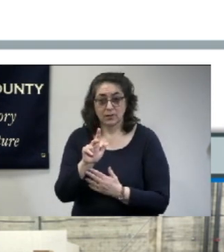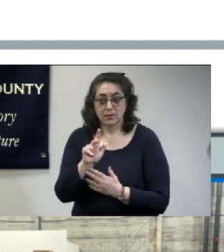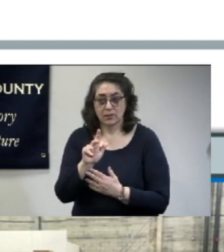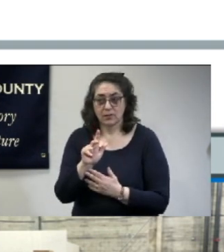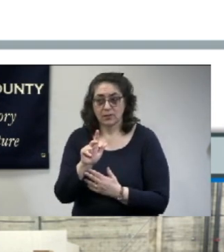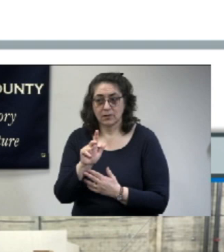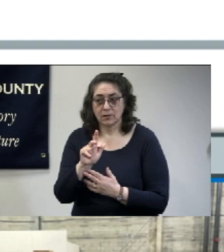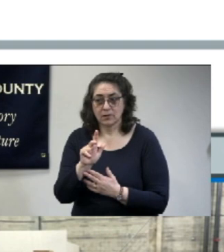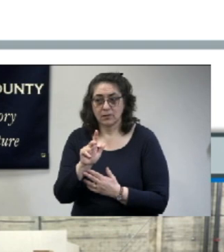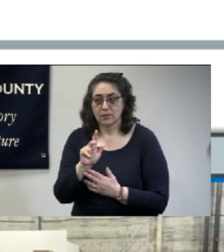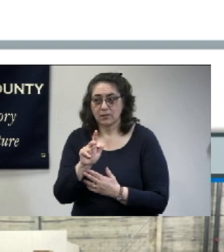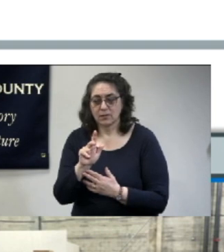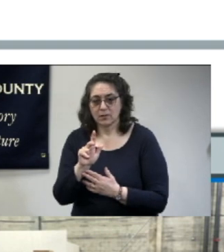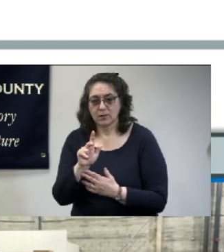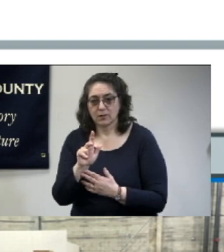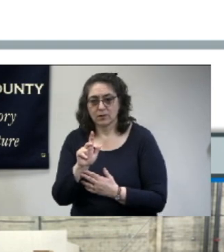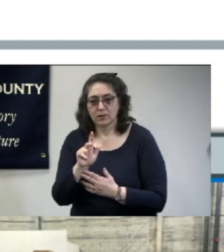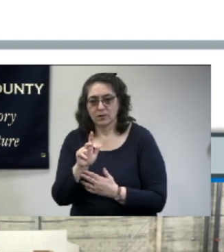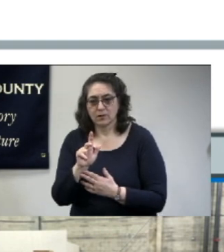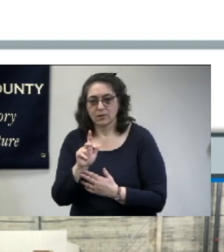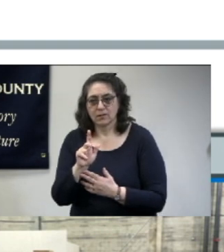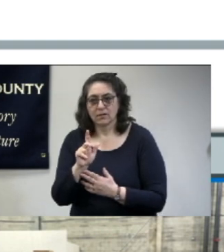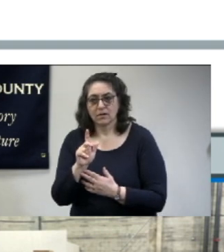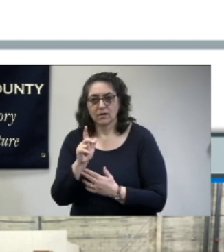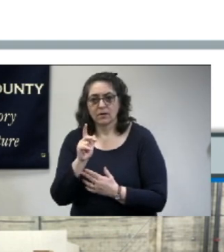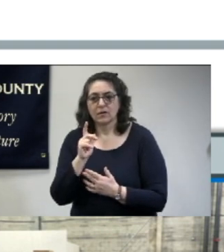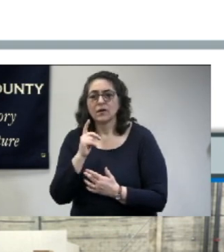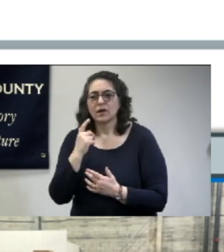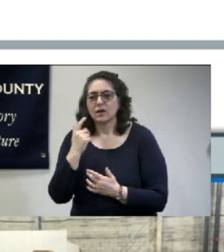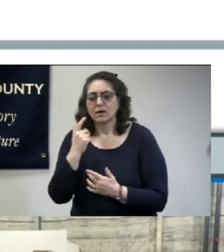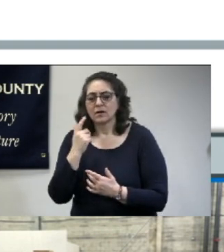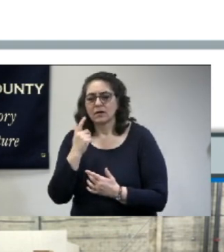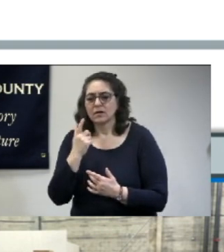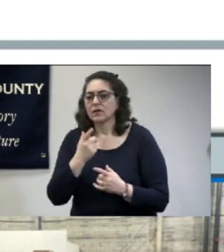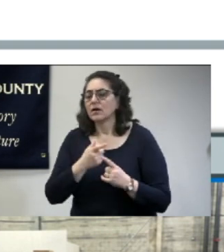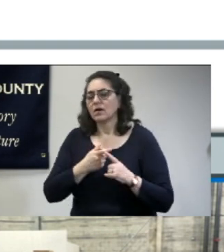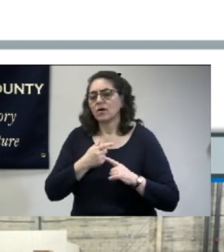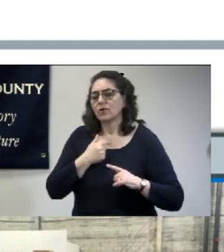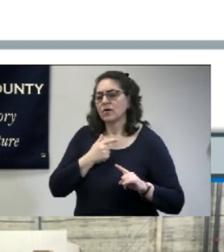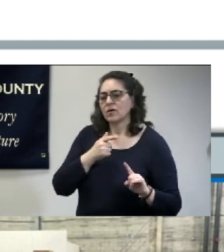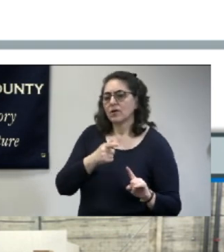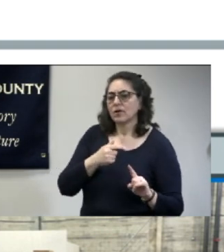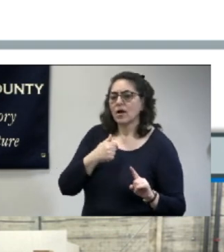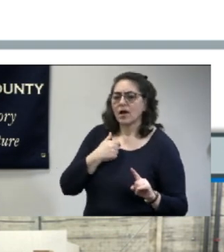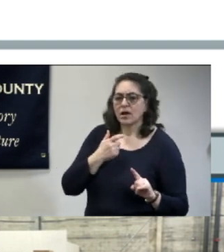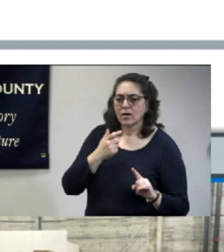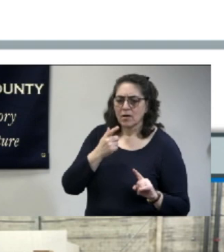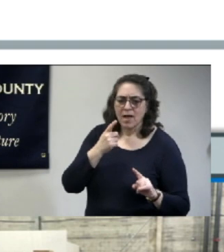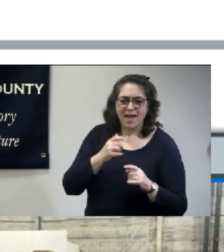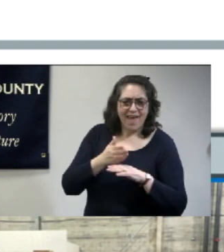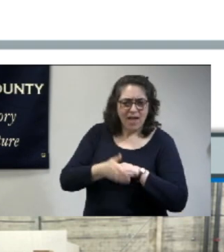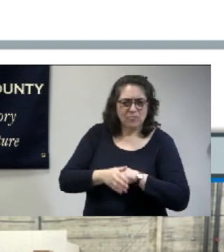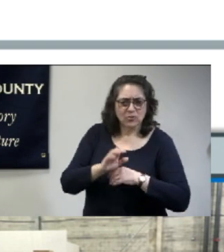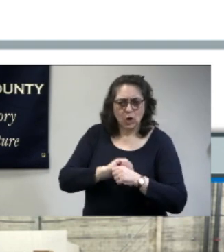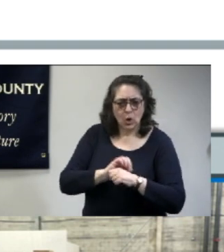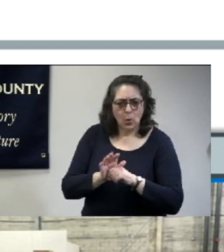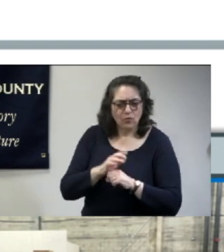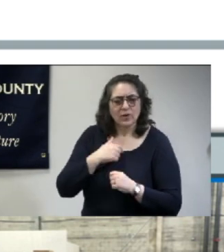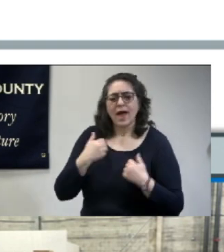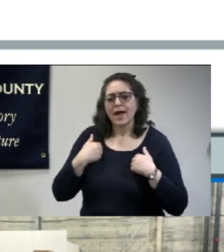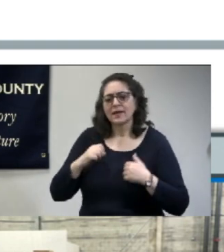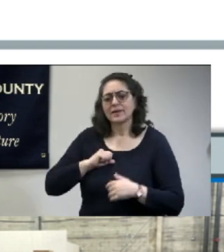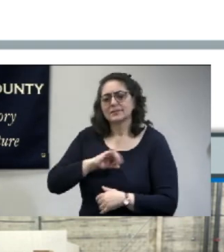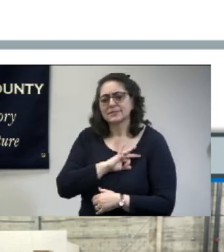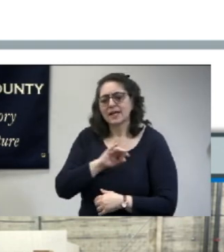we decided to do an inventory drill where staff and MRCs went into the warehouse and we really went through